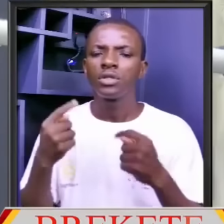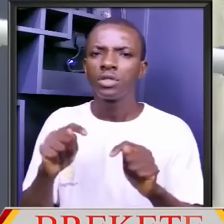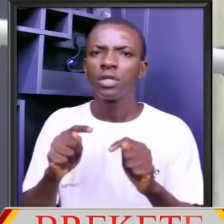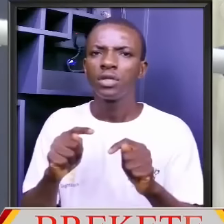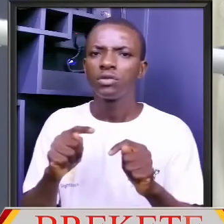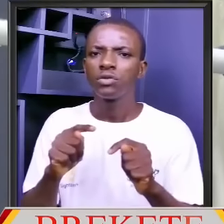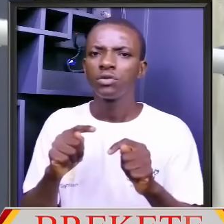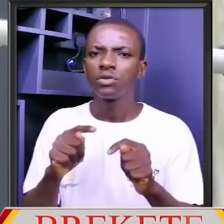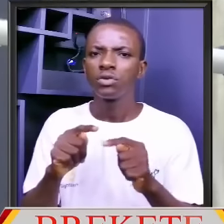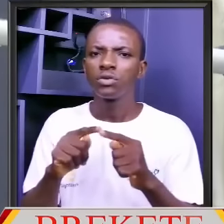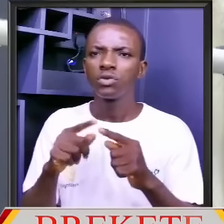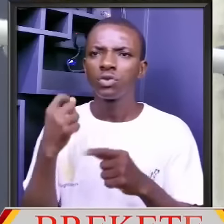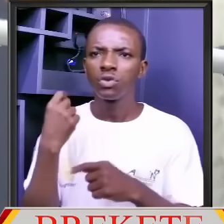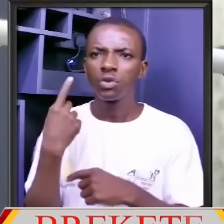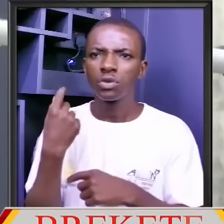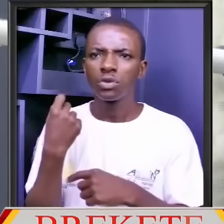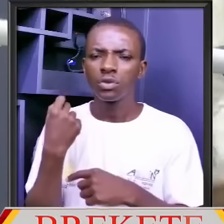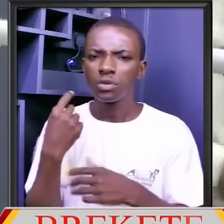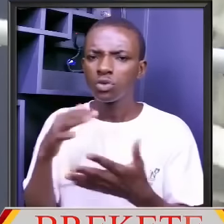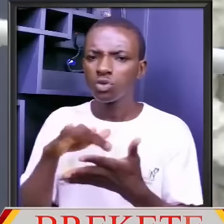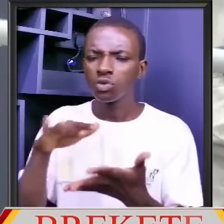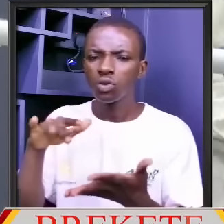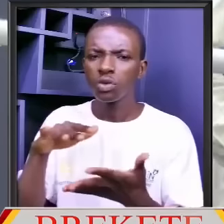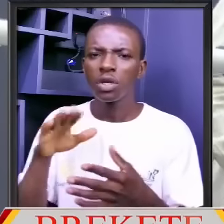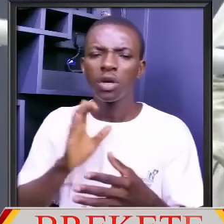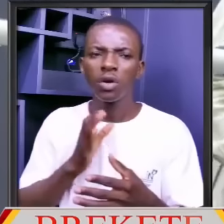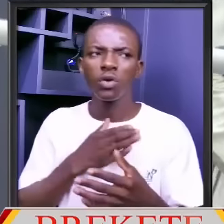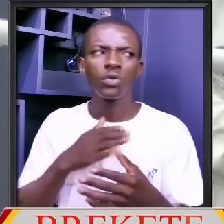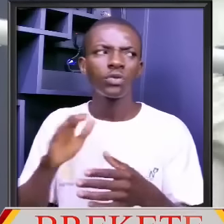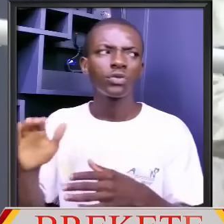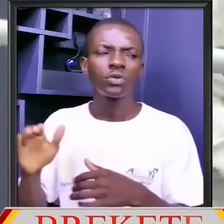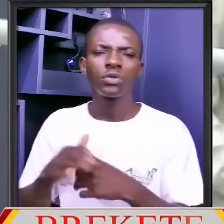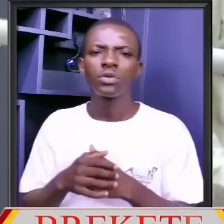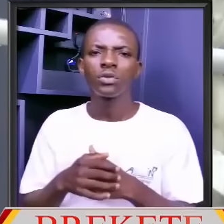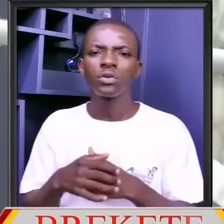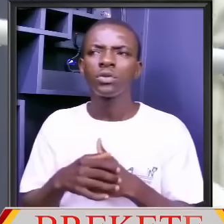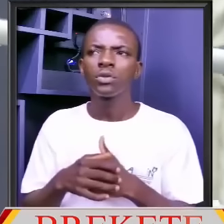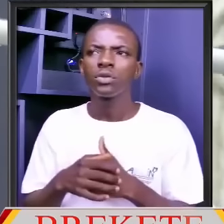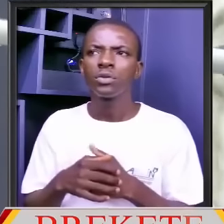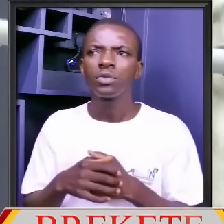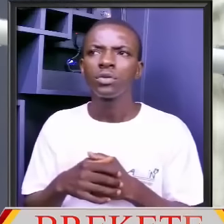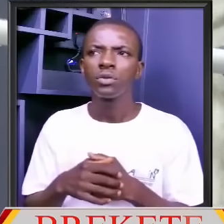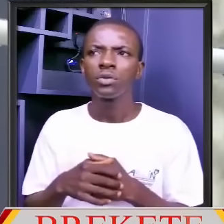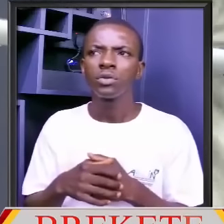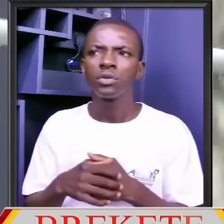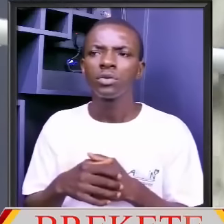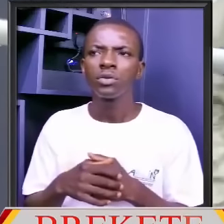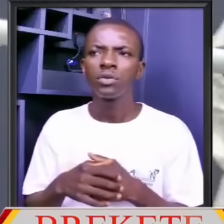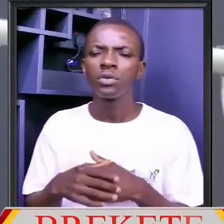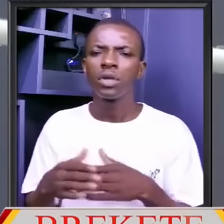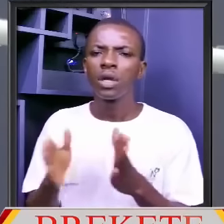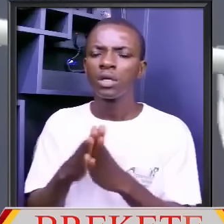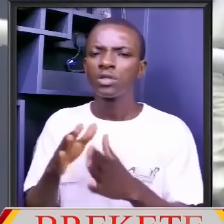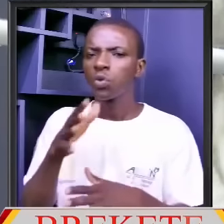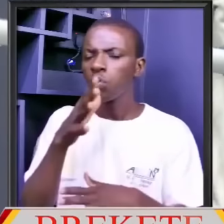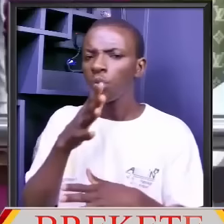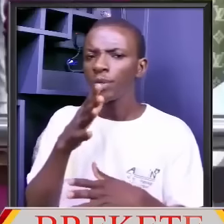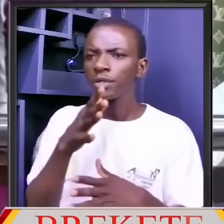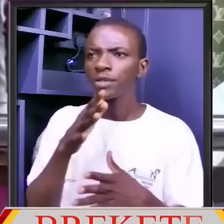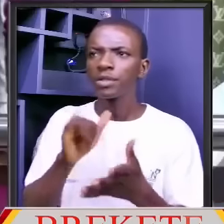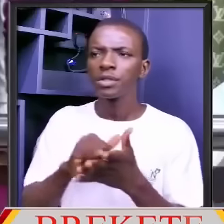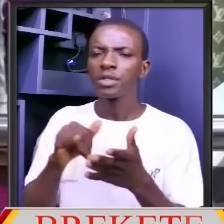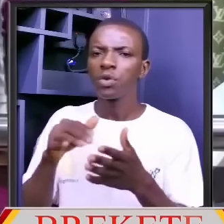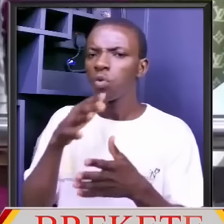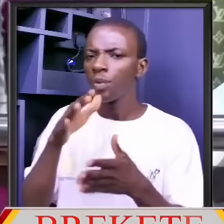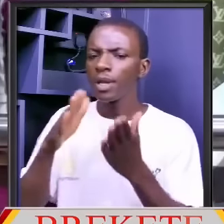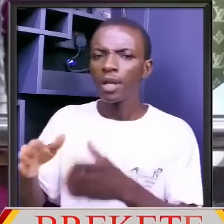try to they understudy our children. Thank you, my dear. Mm-hmm. Continue. So they come ask the woman say, make the